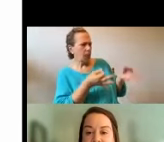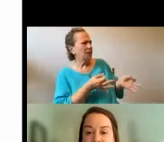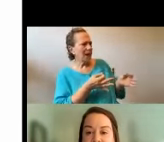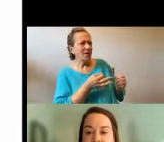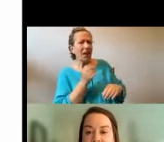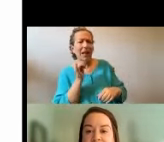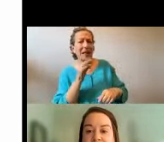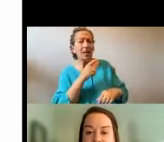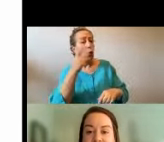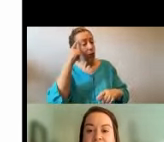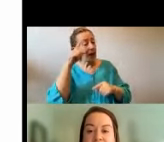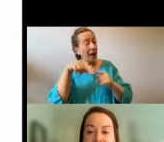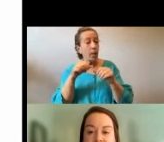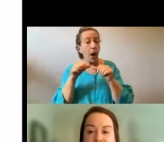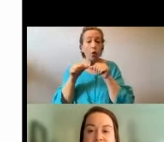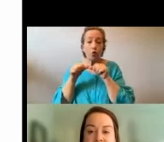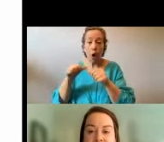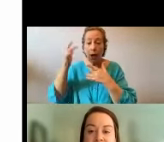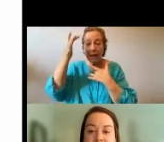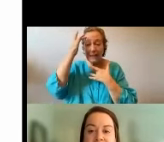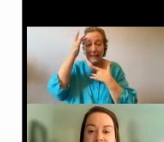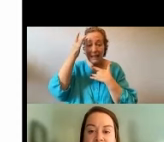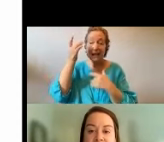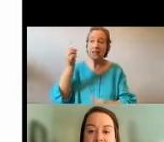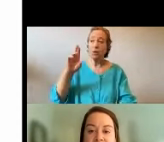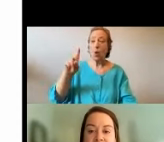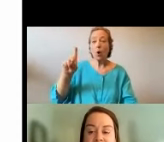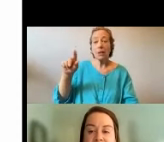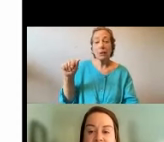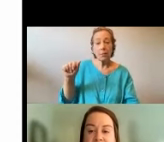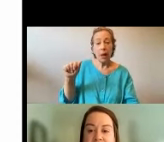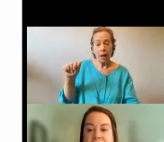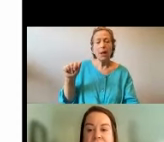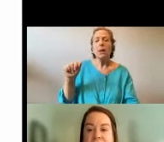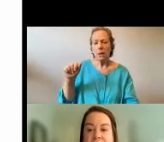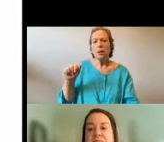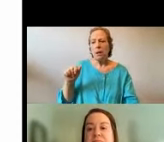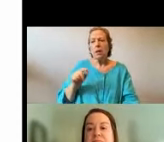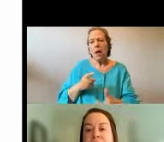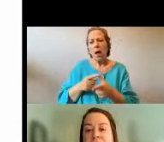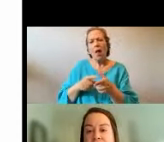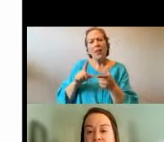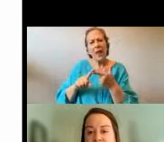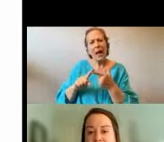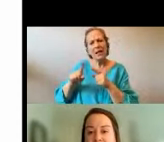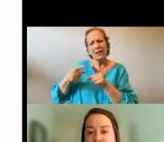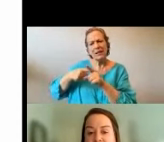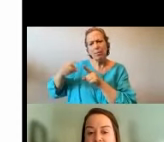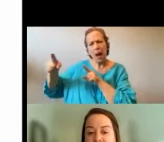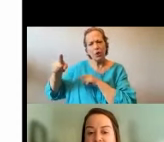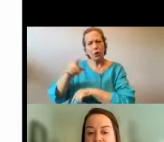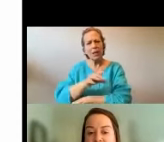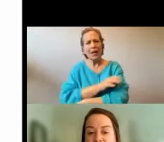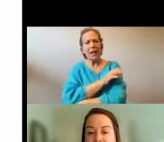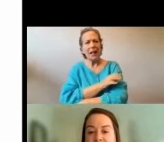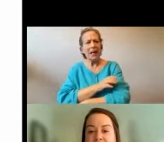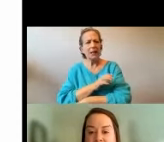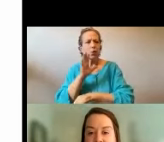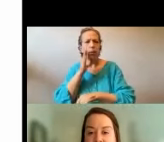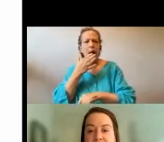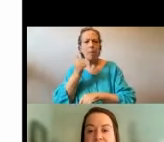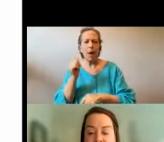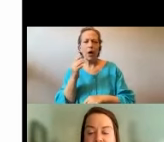chronic disease, law, or disability, that specialty clinics are going to, be a medical home in